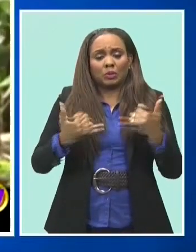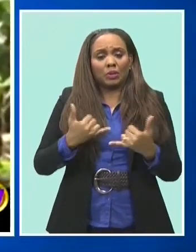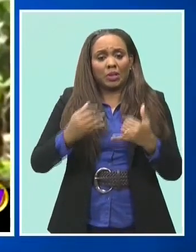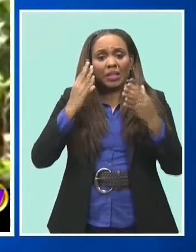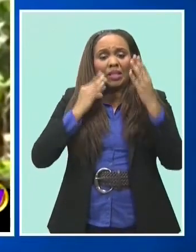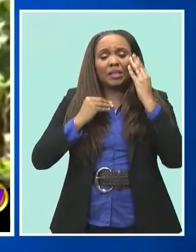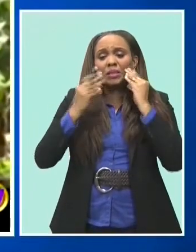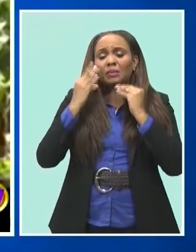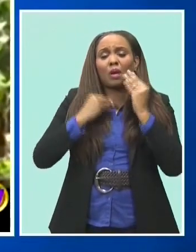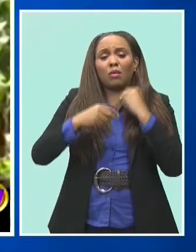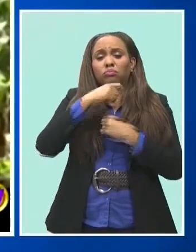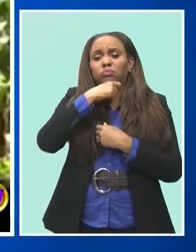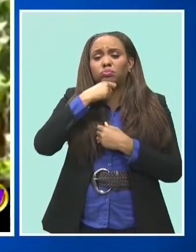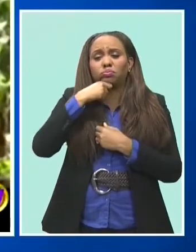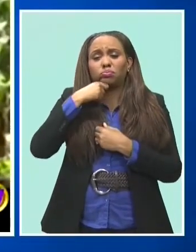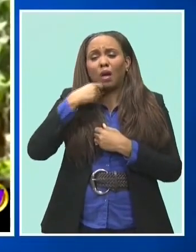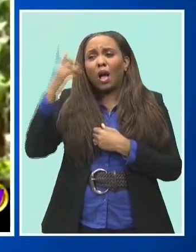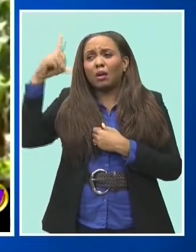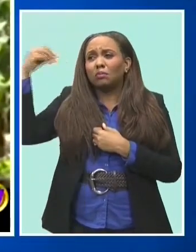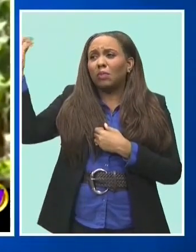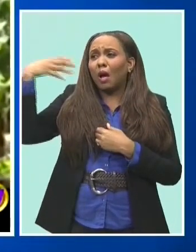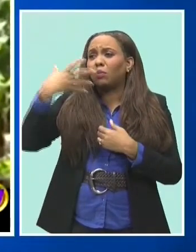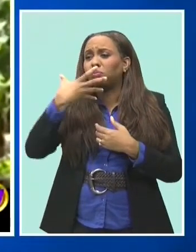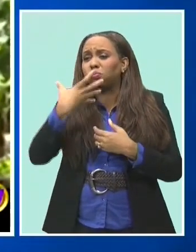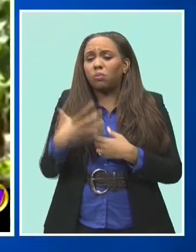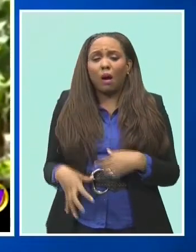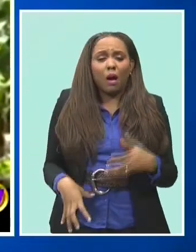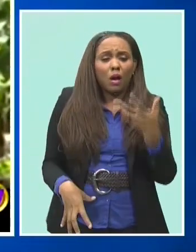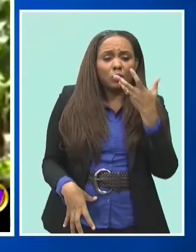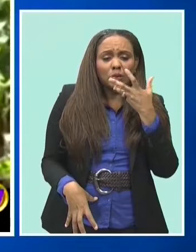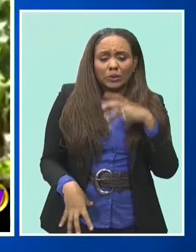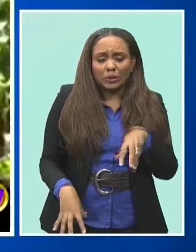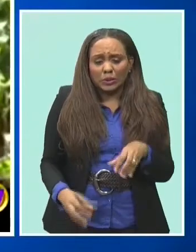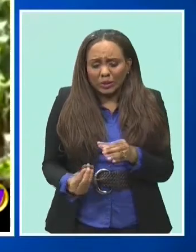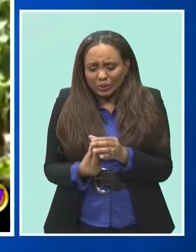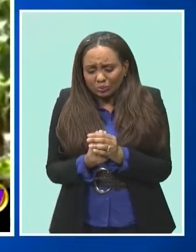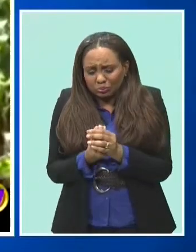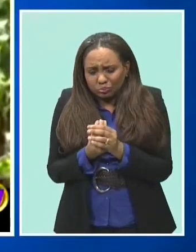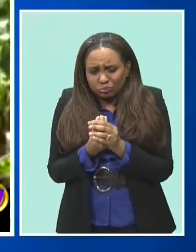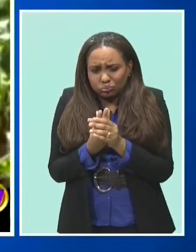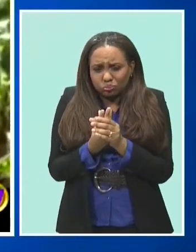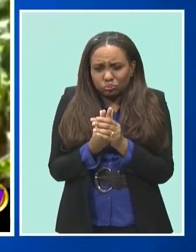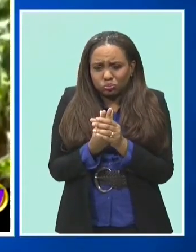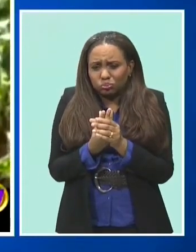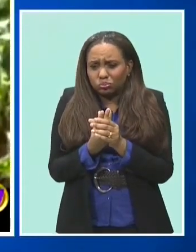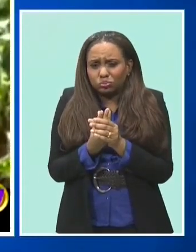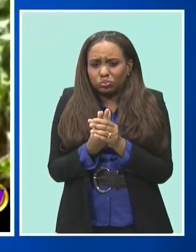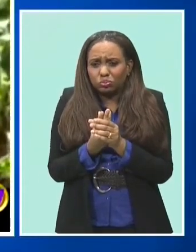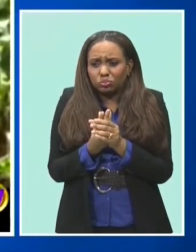the drought situation from as far back as about March. And